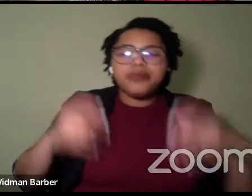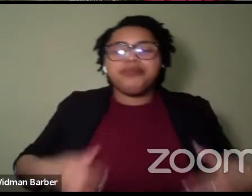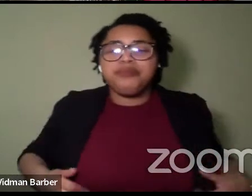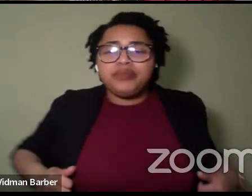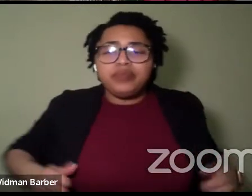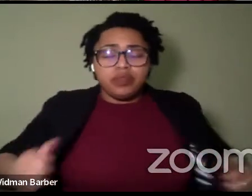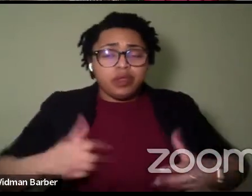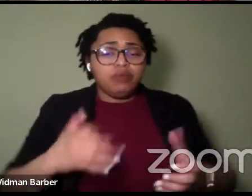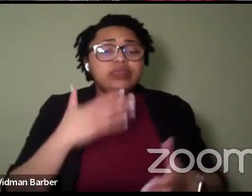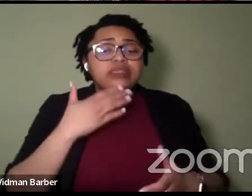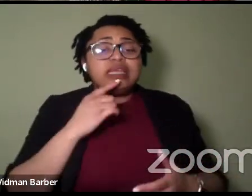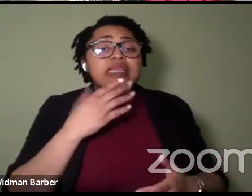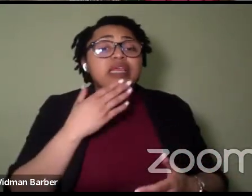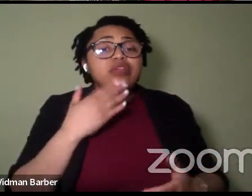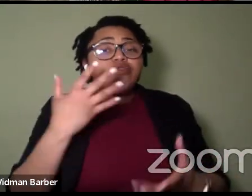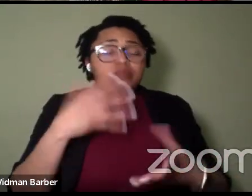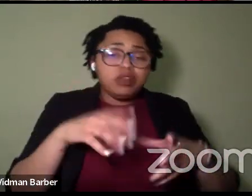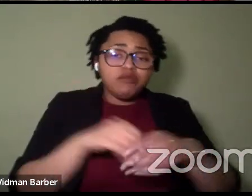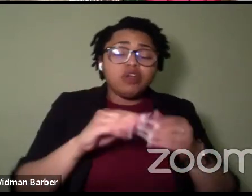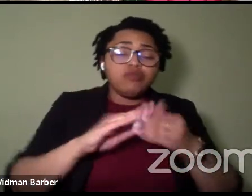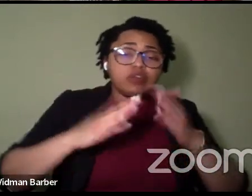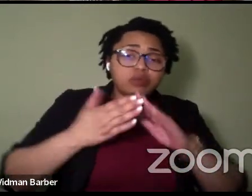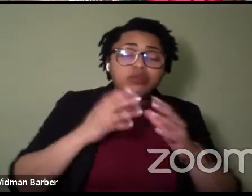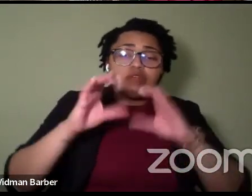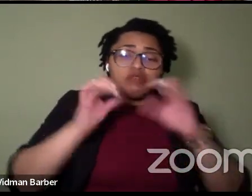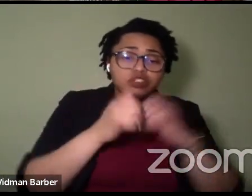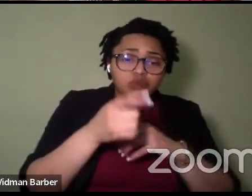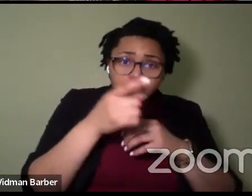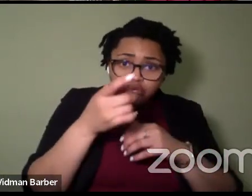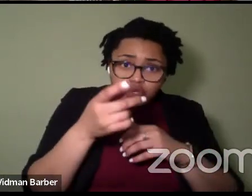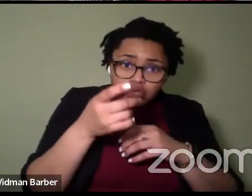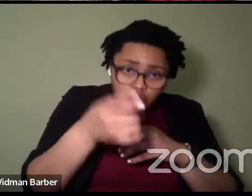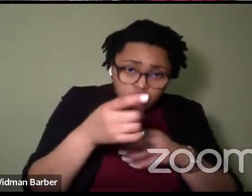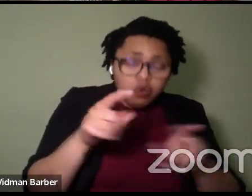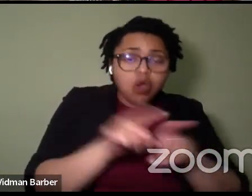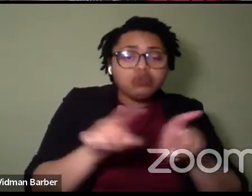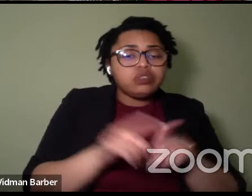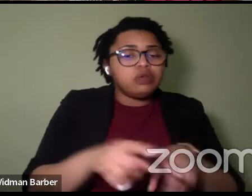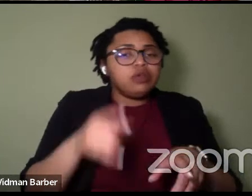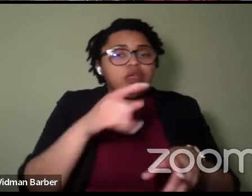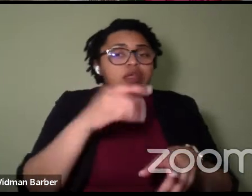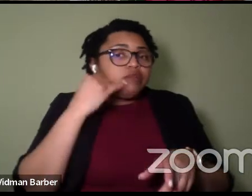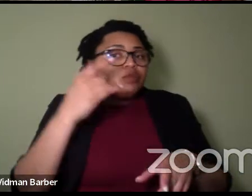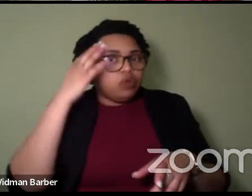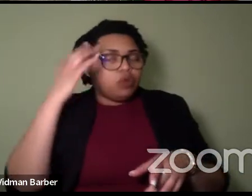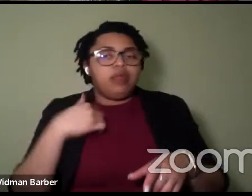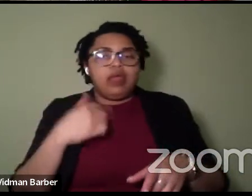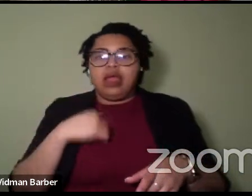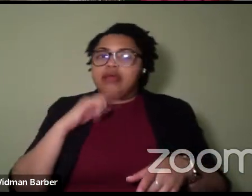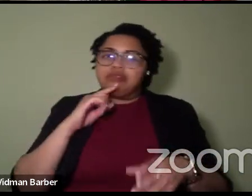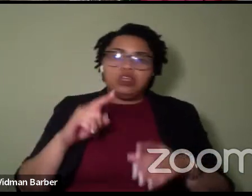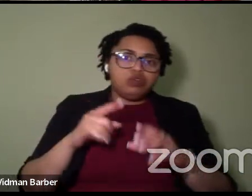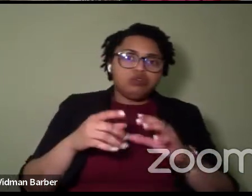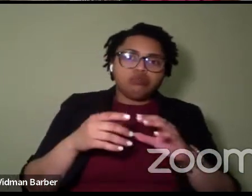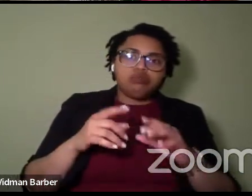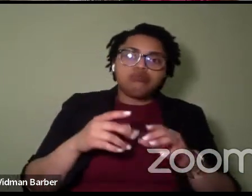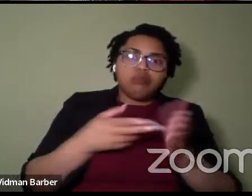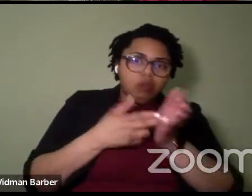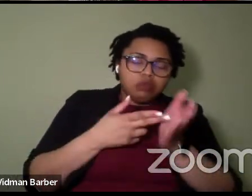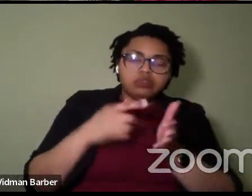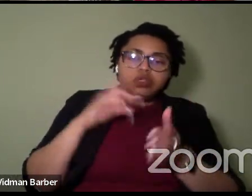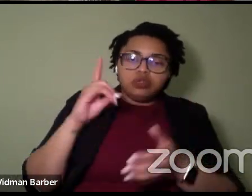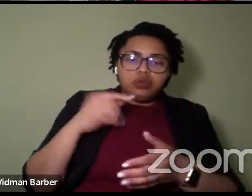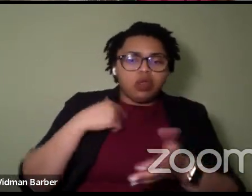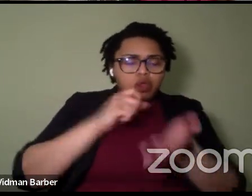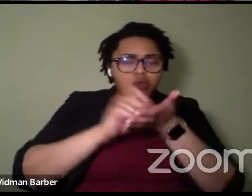to be in community and conversation. So I'm going to be, if you know me, you know I'm a truth teller. I wrote this book because I